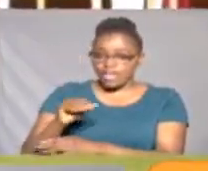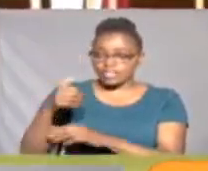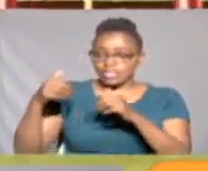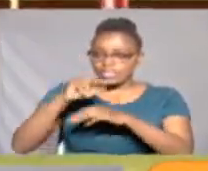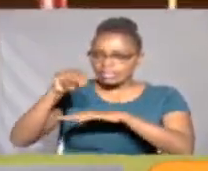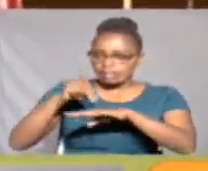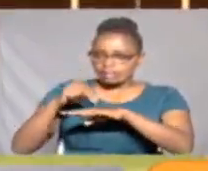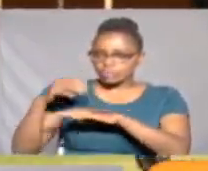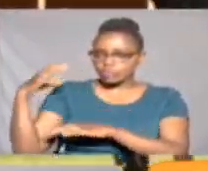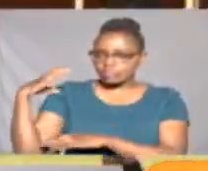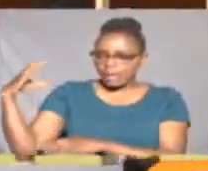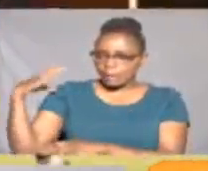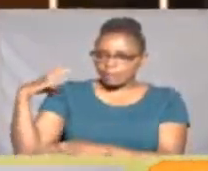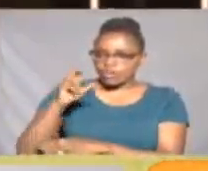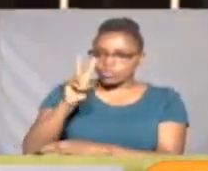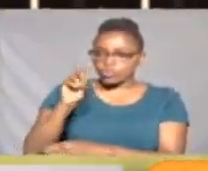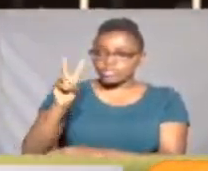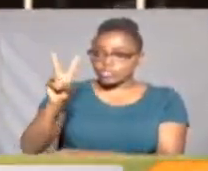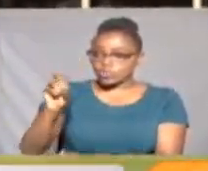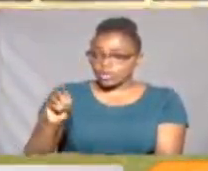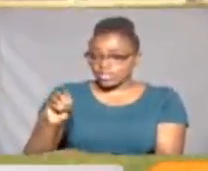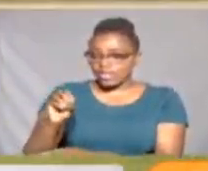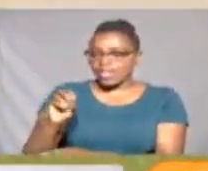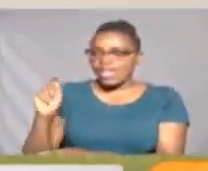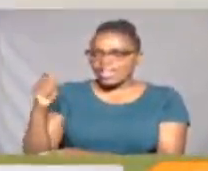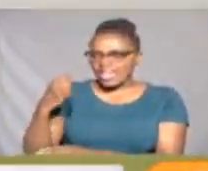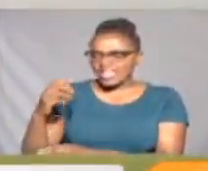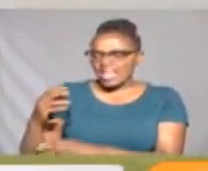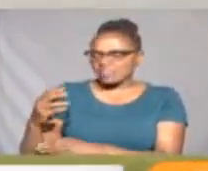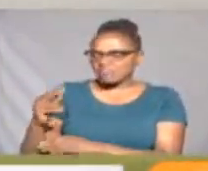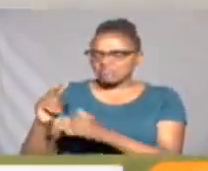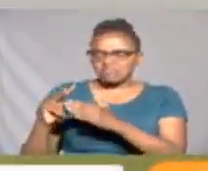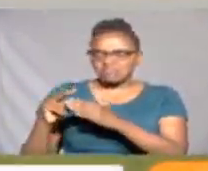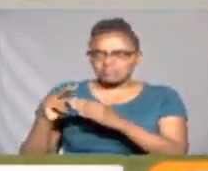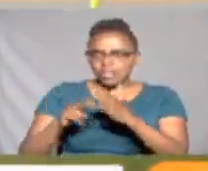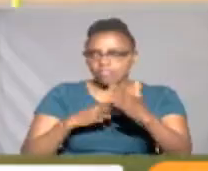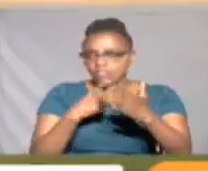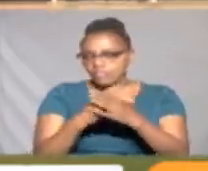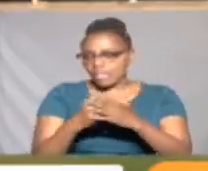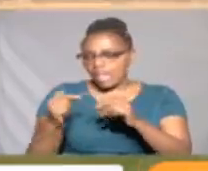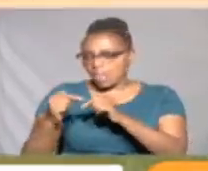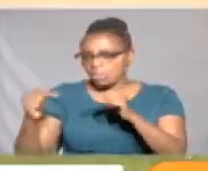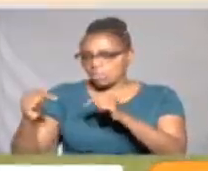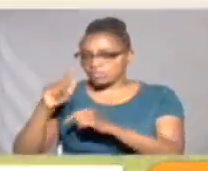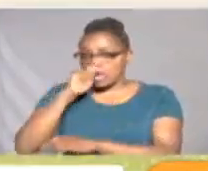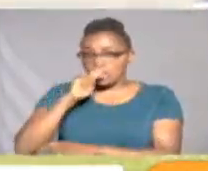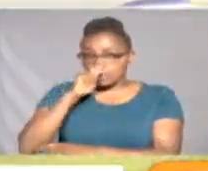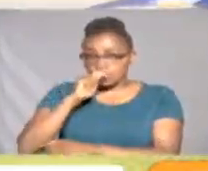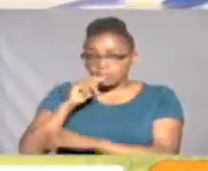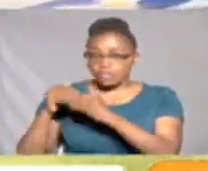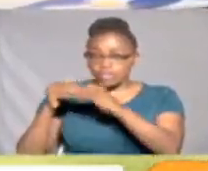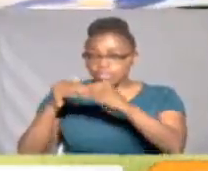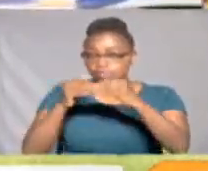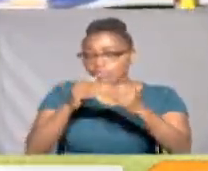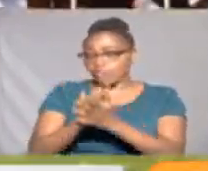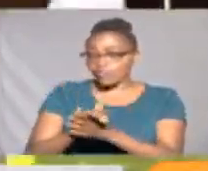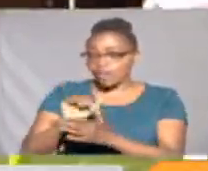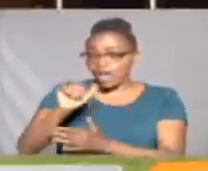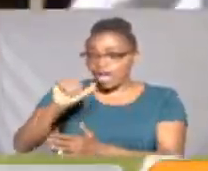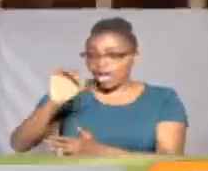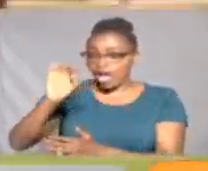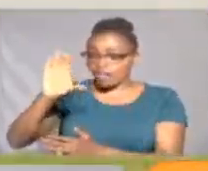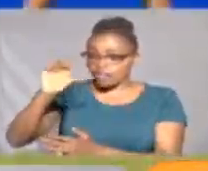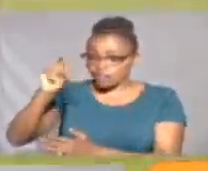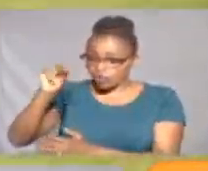Championships slated for 2020 as Kenya fell to Tanzania. The Frenchman did, however, lead the team to their first African Cup of Nations